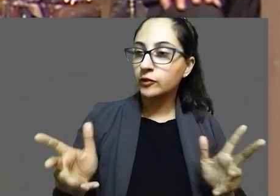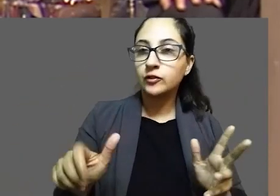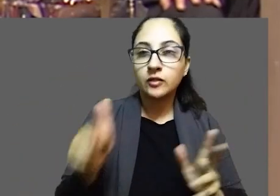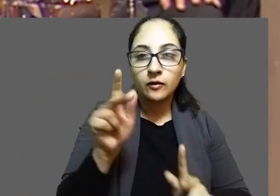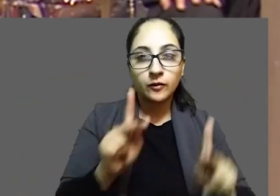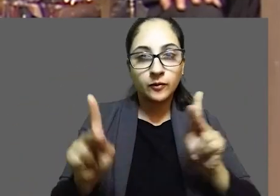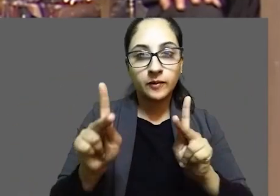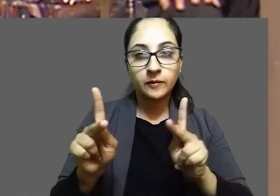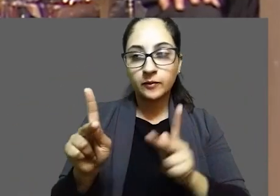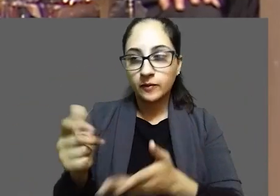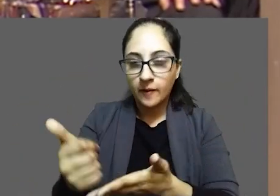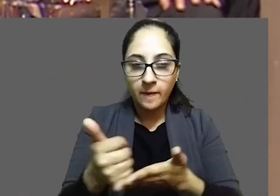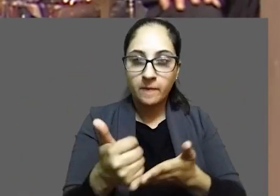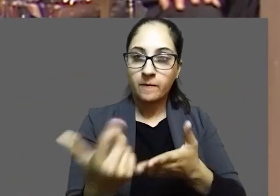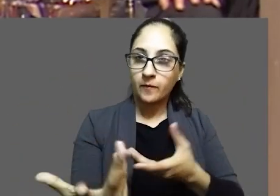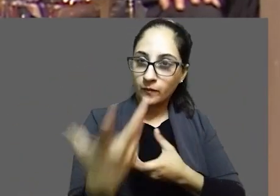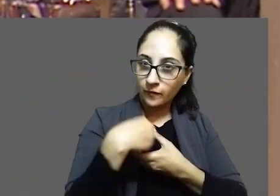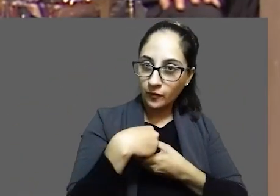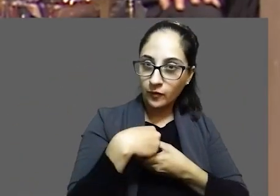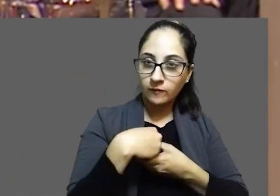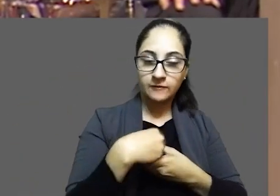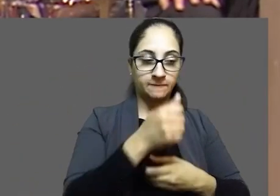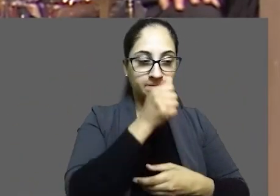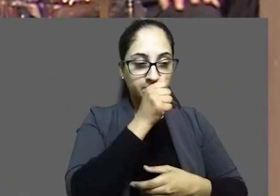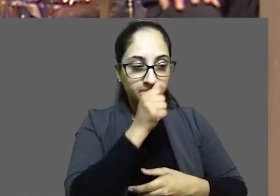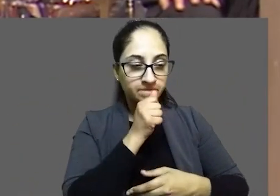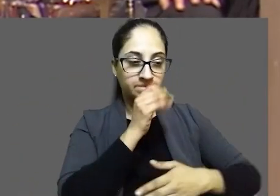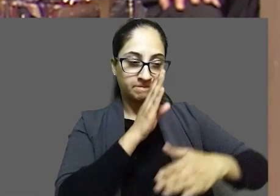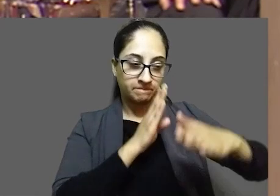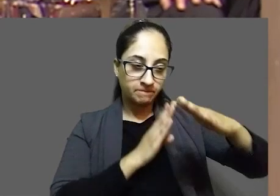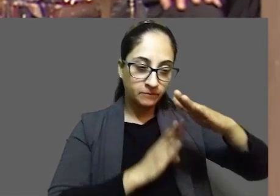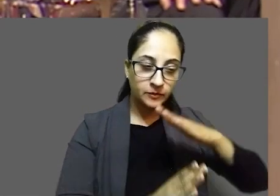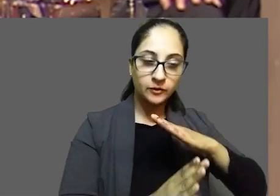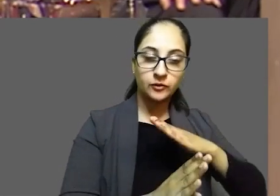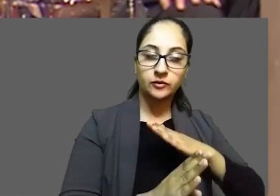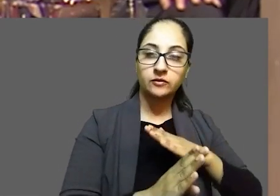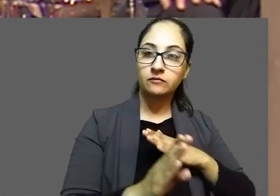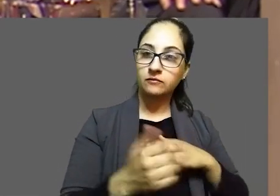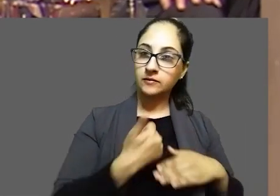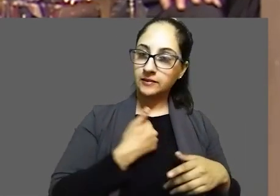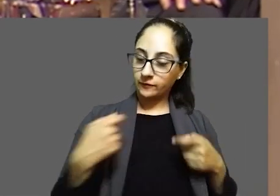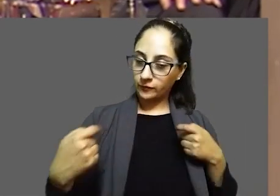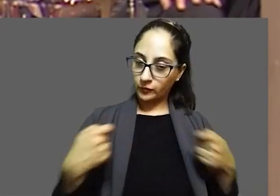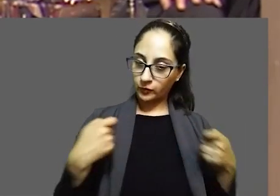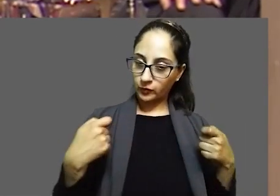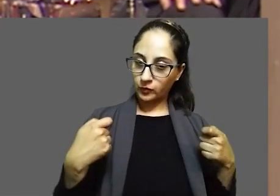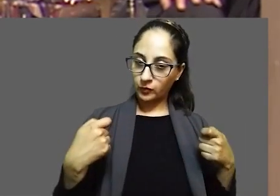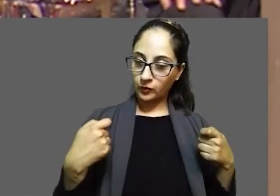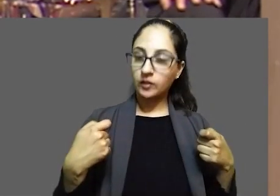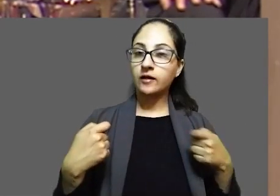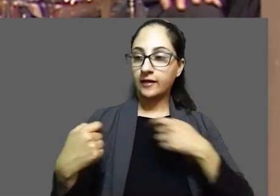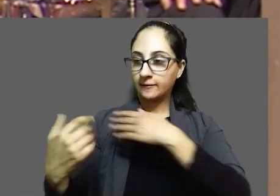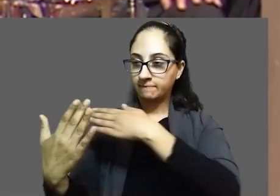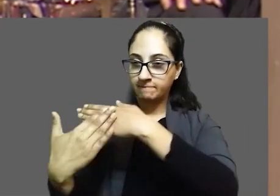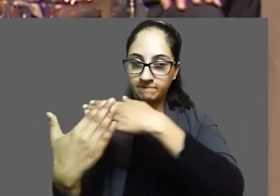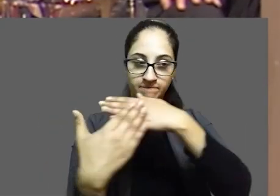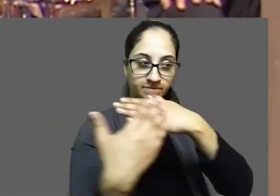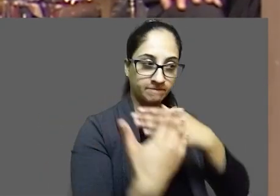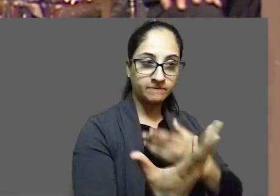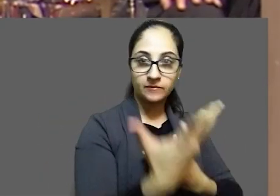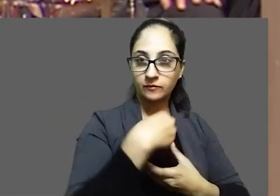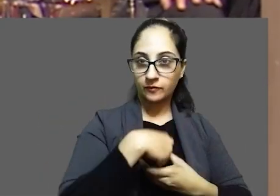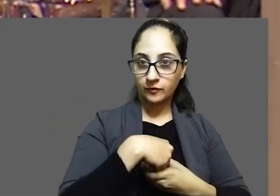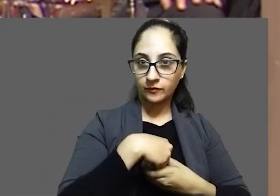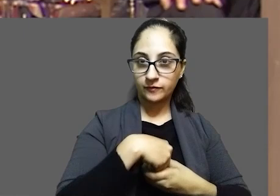others: modesty, patience, humility, forbearance, and consultation.